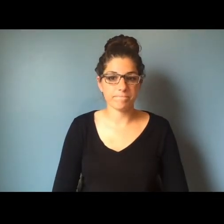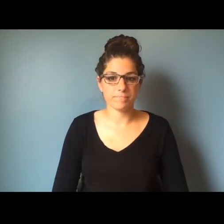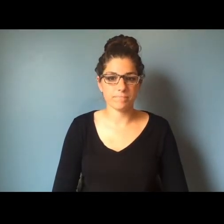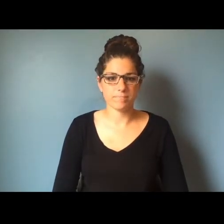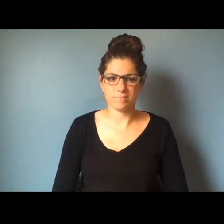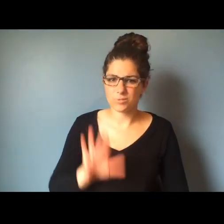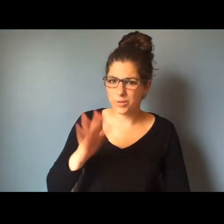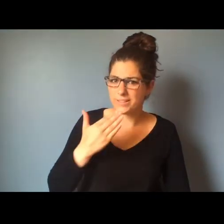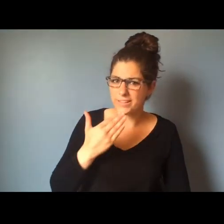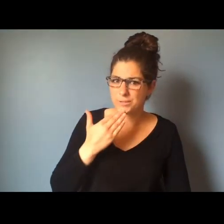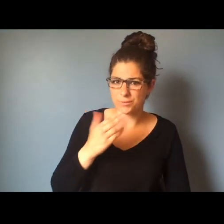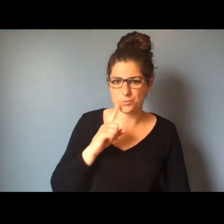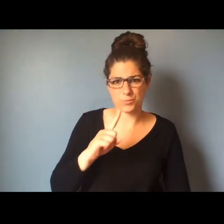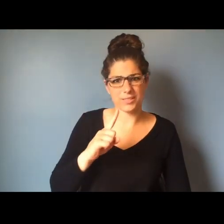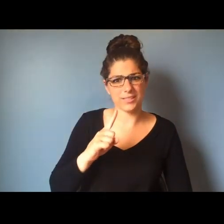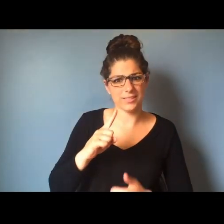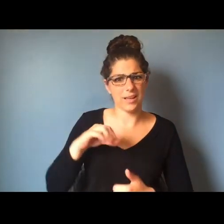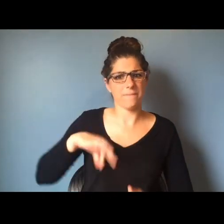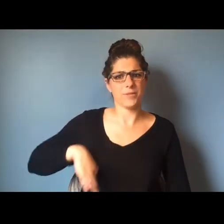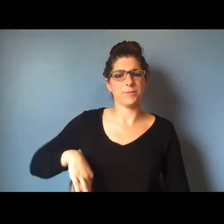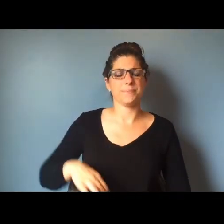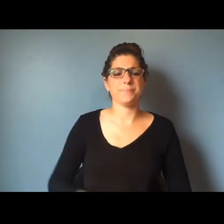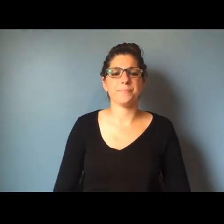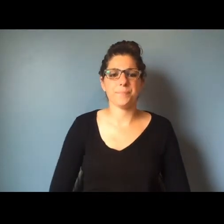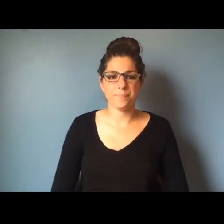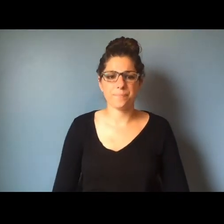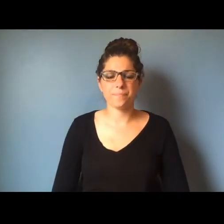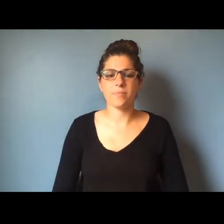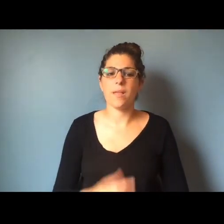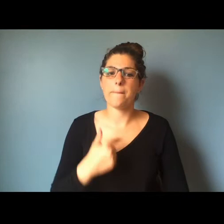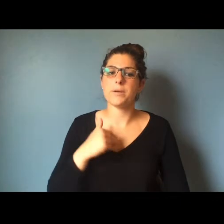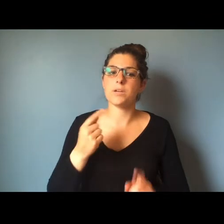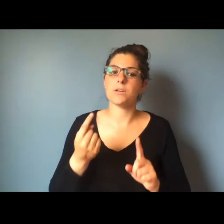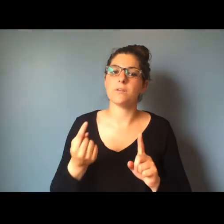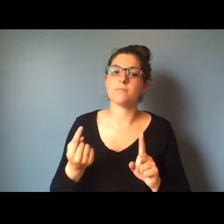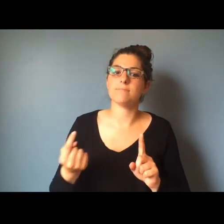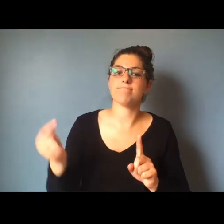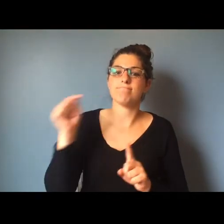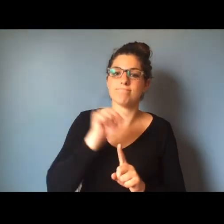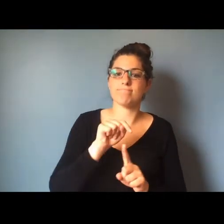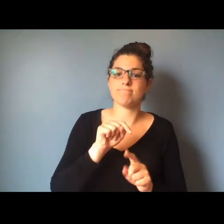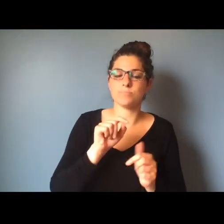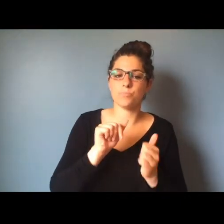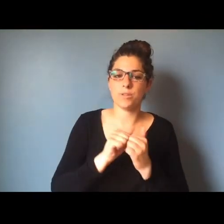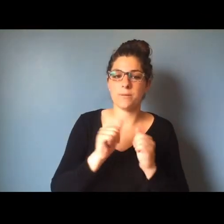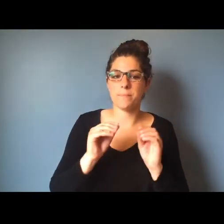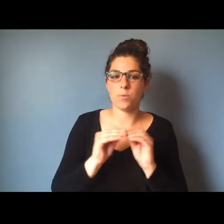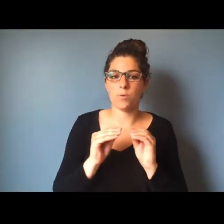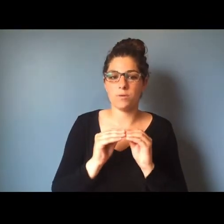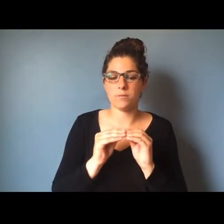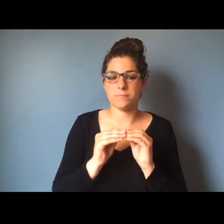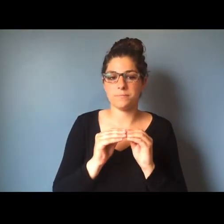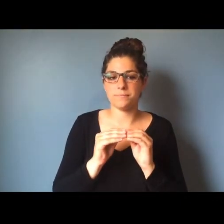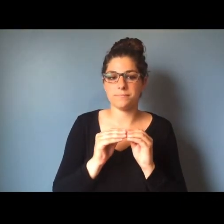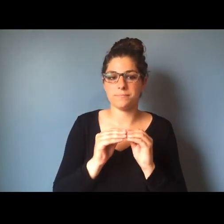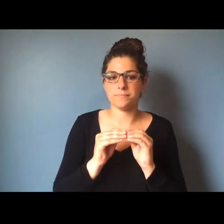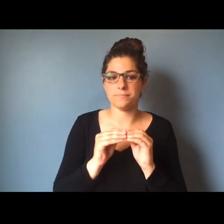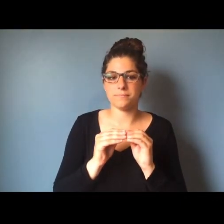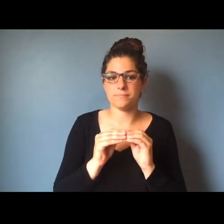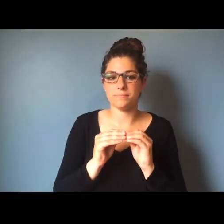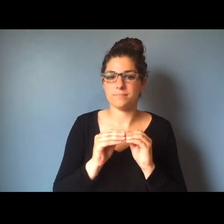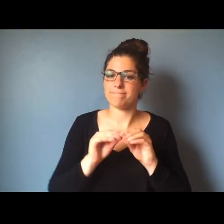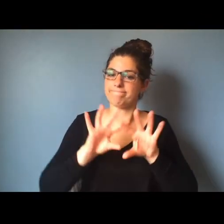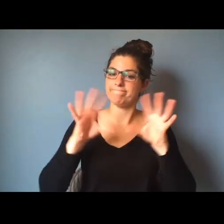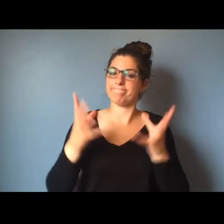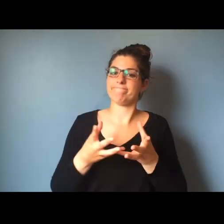Great, thank you. That's really helpful. I'm gonna circle back with, I think, a more all-encompassing question